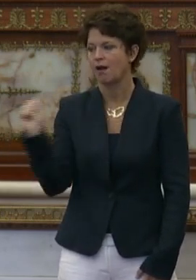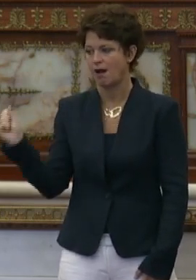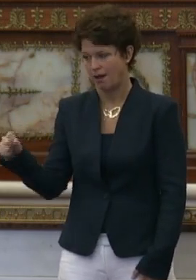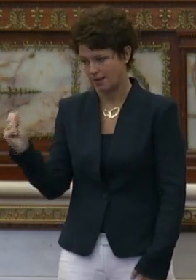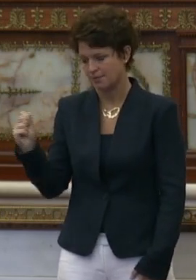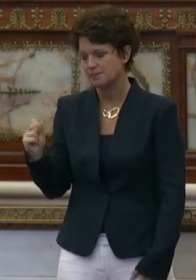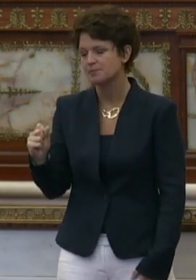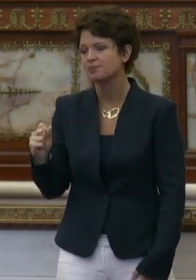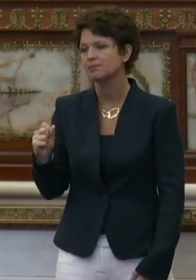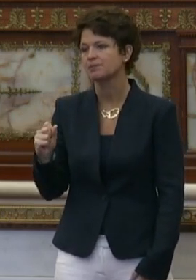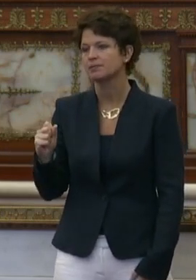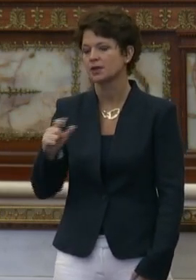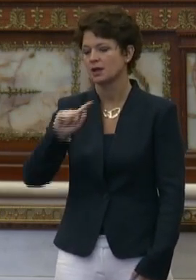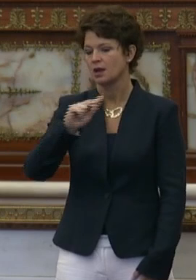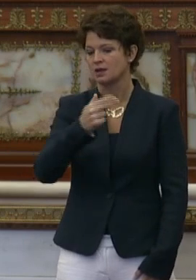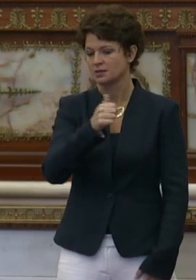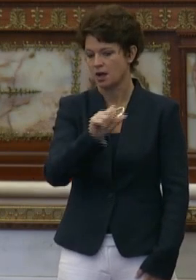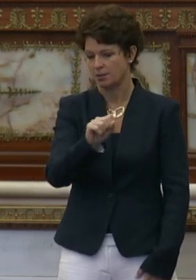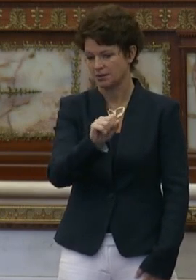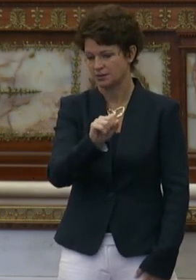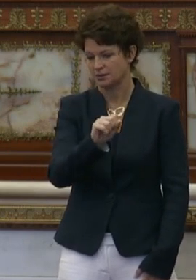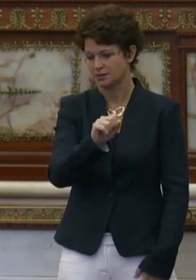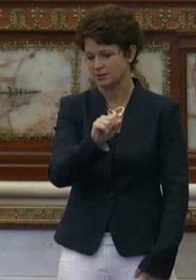Aye. Councilman Thomas?